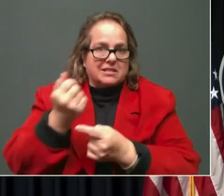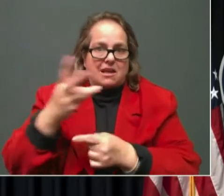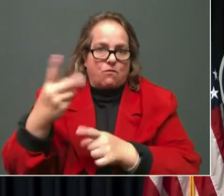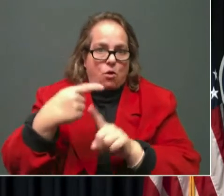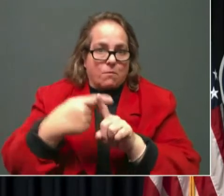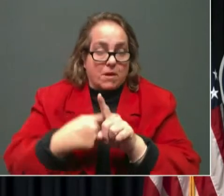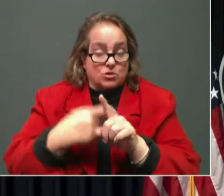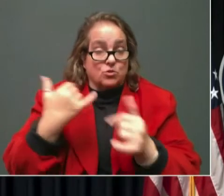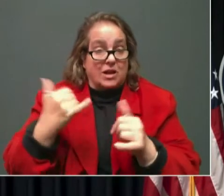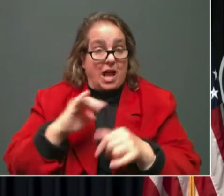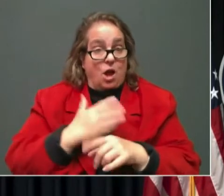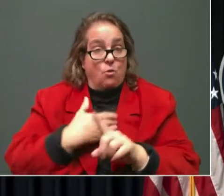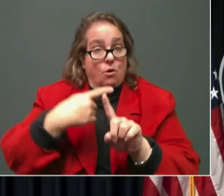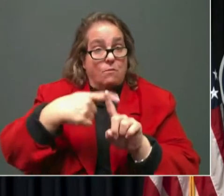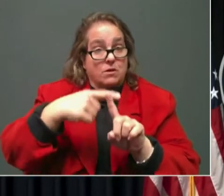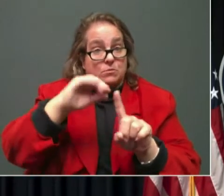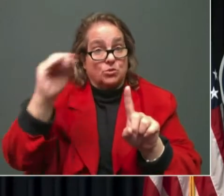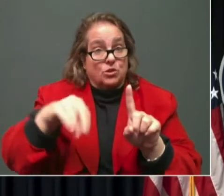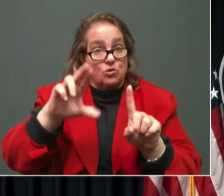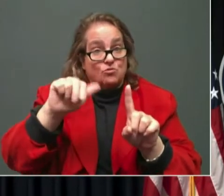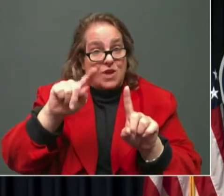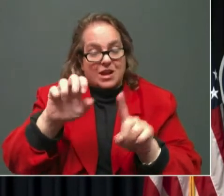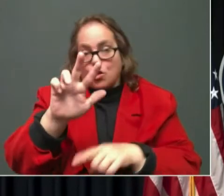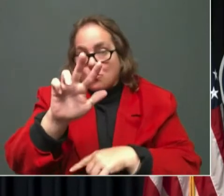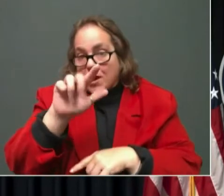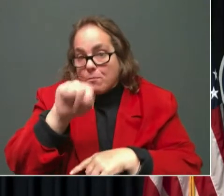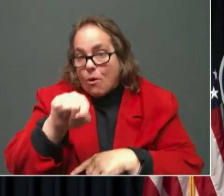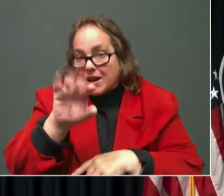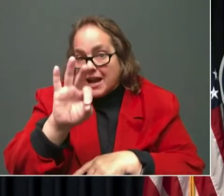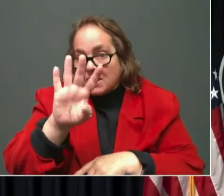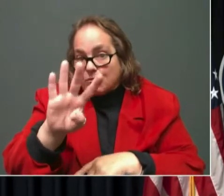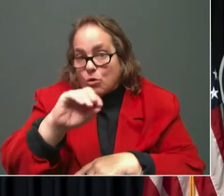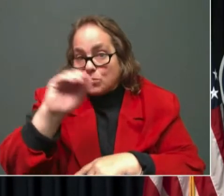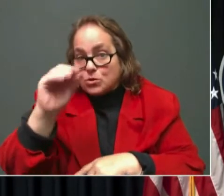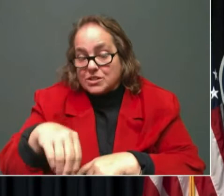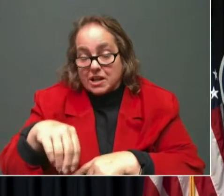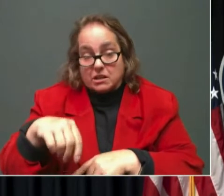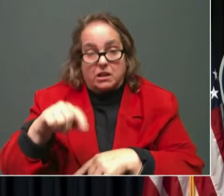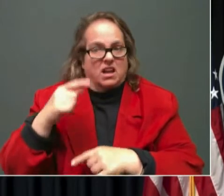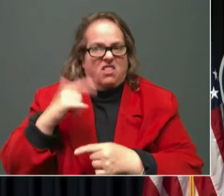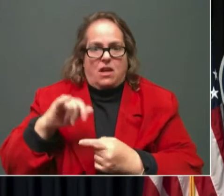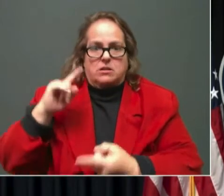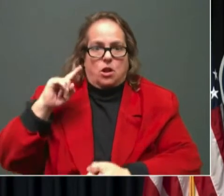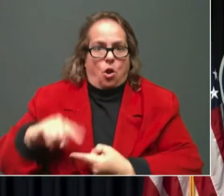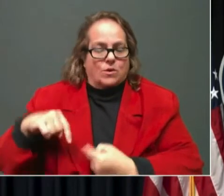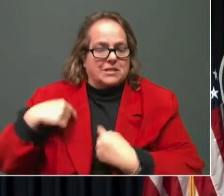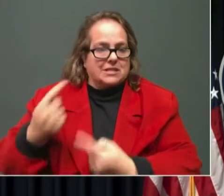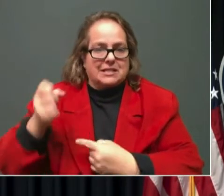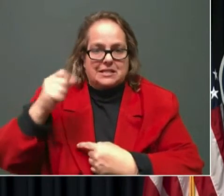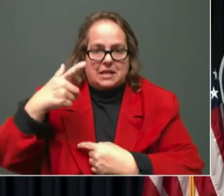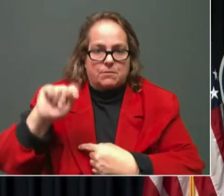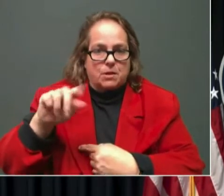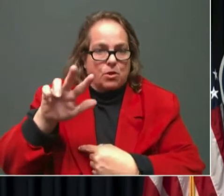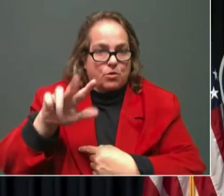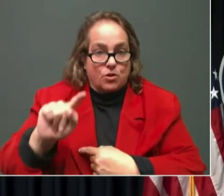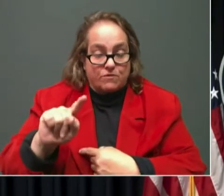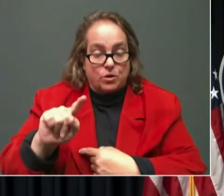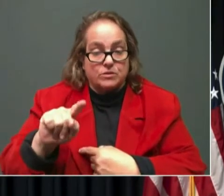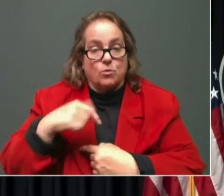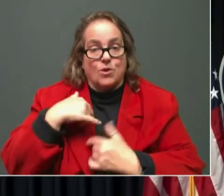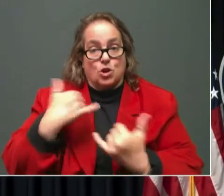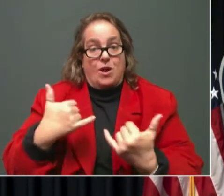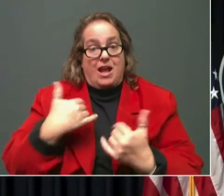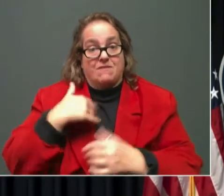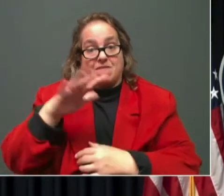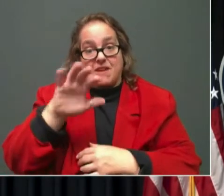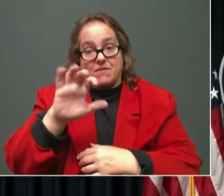has now dropped to 3.94%, the lowest since September 21st. We currently have 551 Kentuckians in